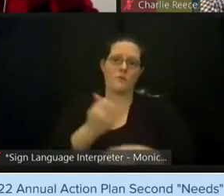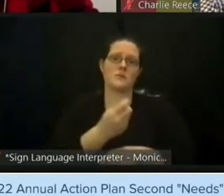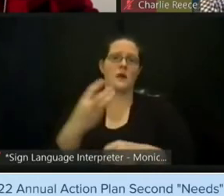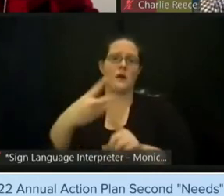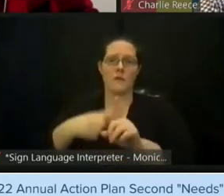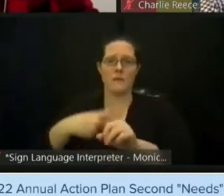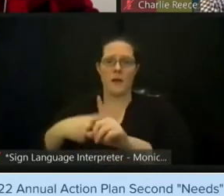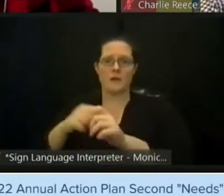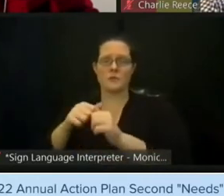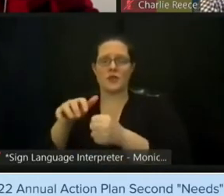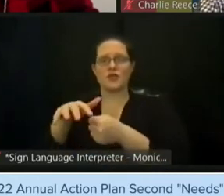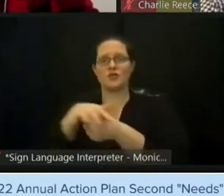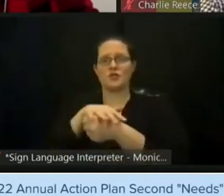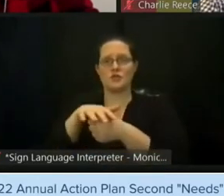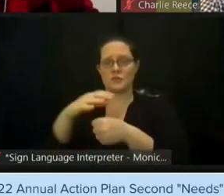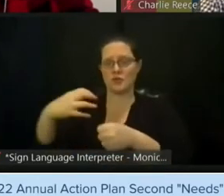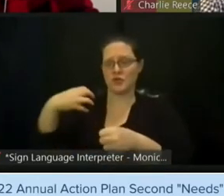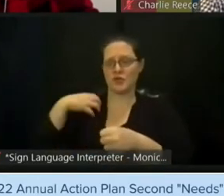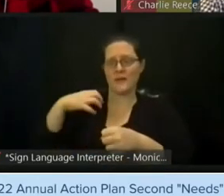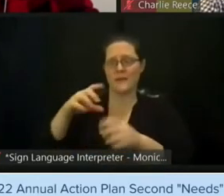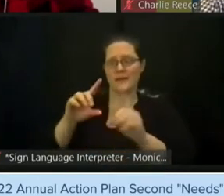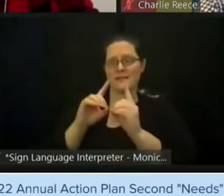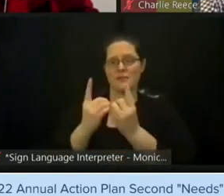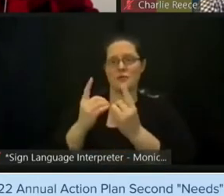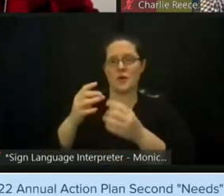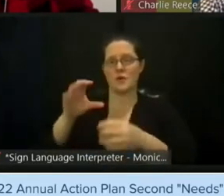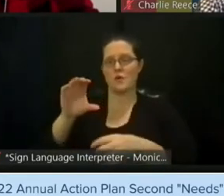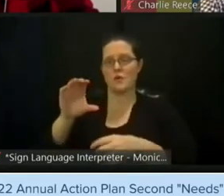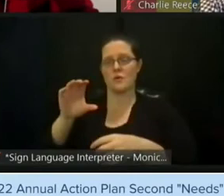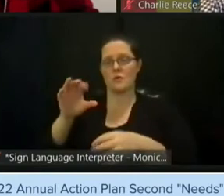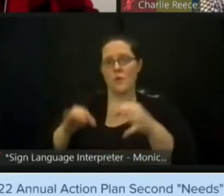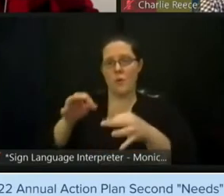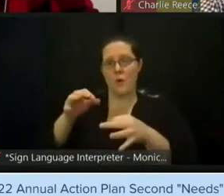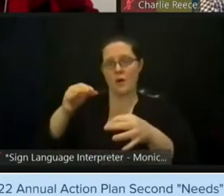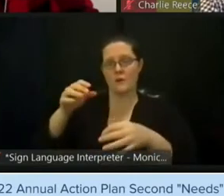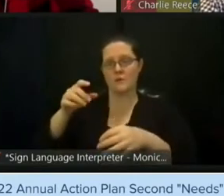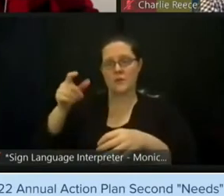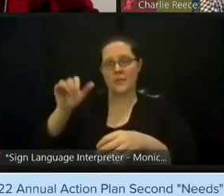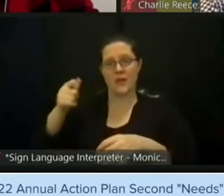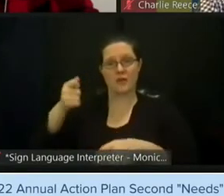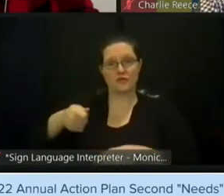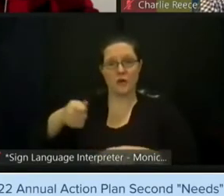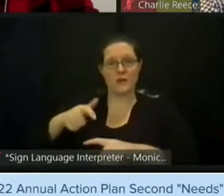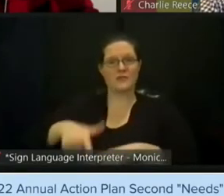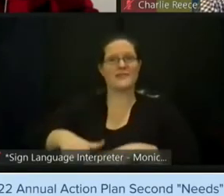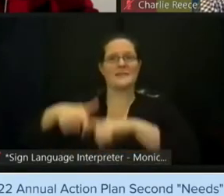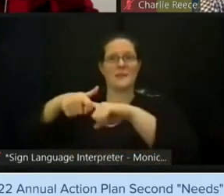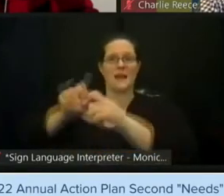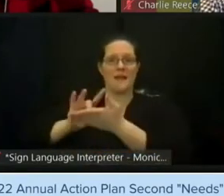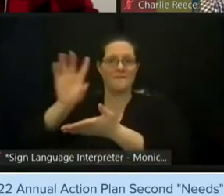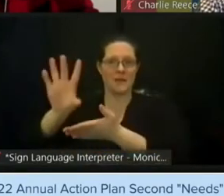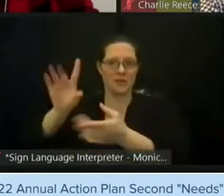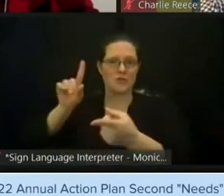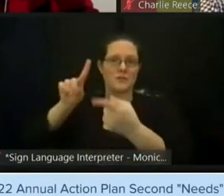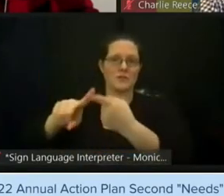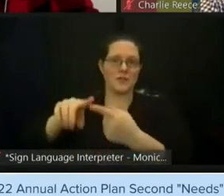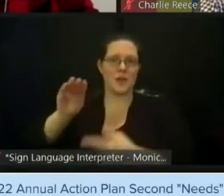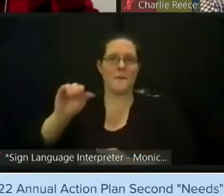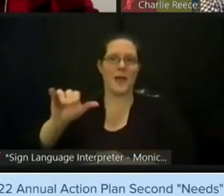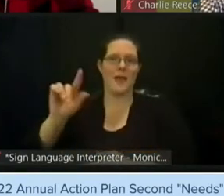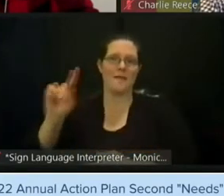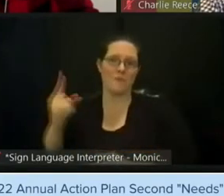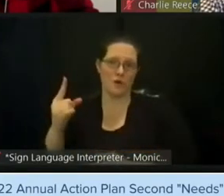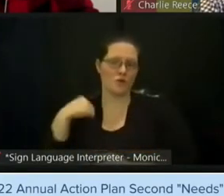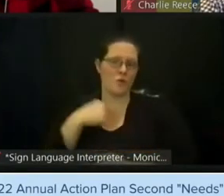Court Judge Pat Evans, who suspended eviction hearings for rent until May 1st. We